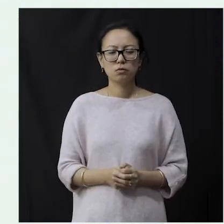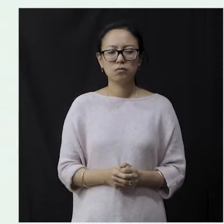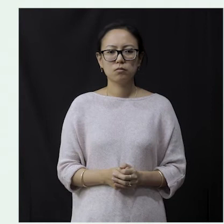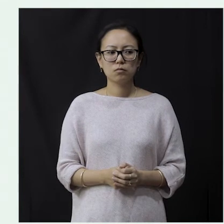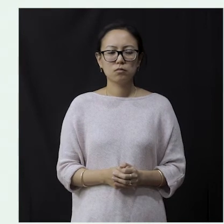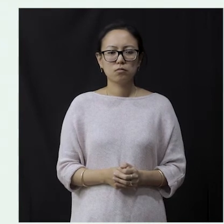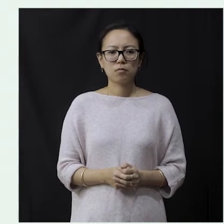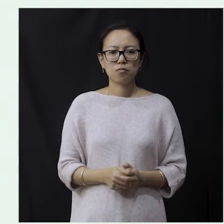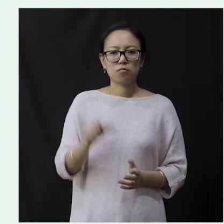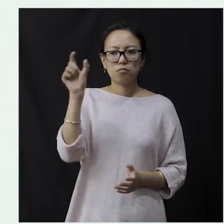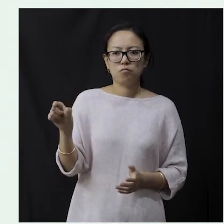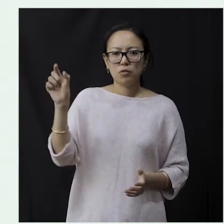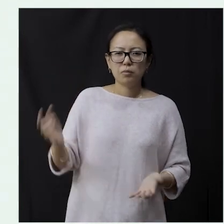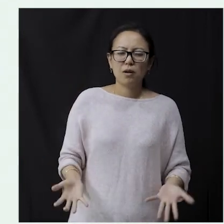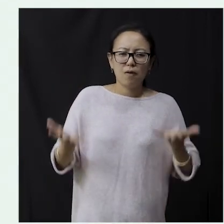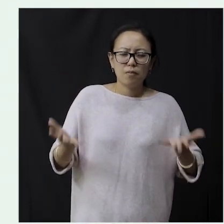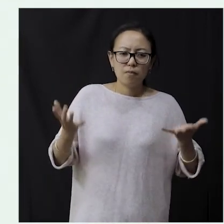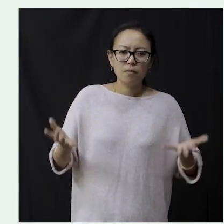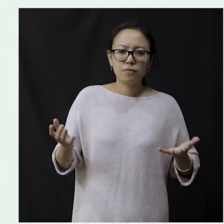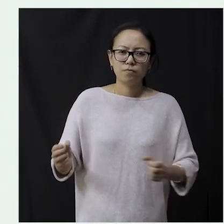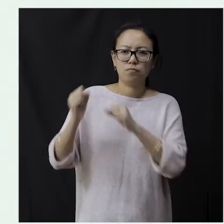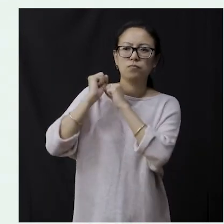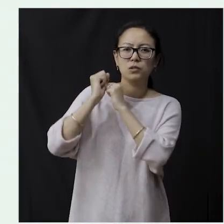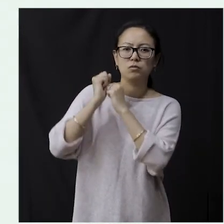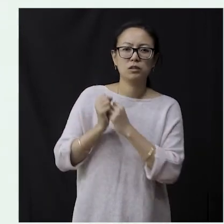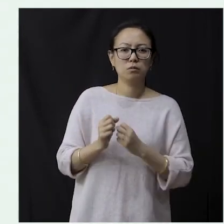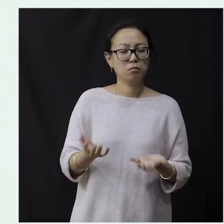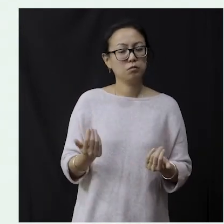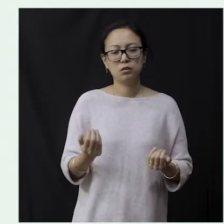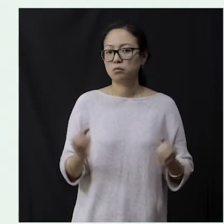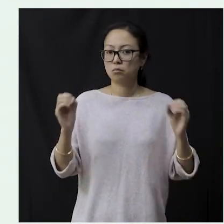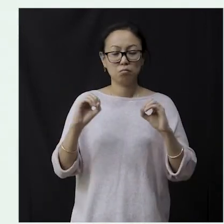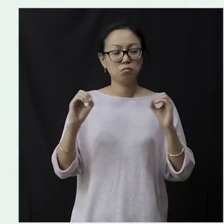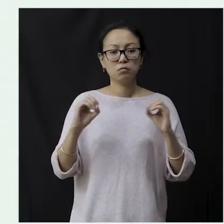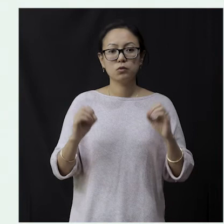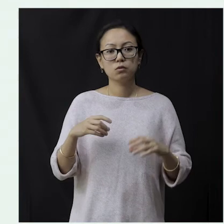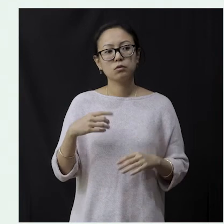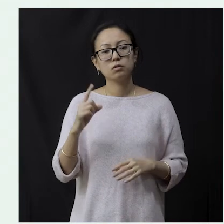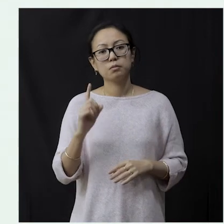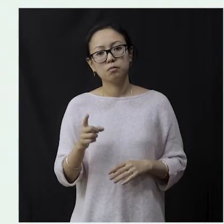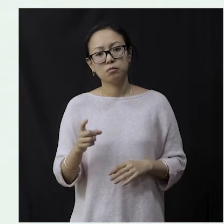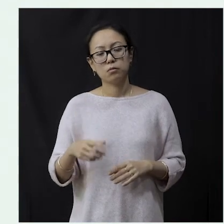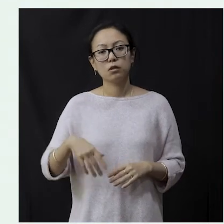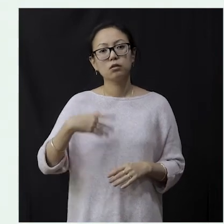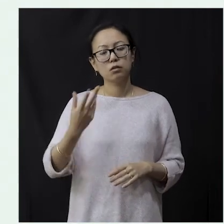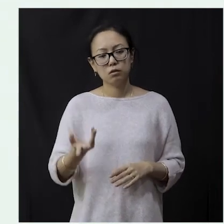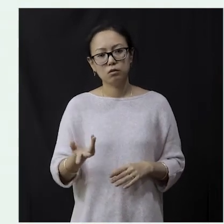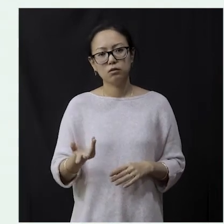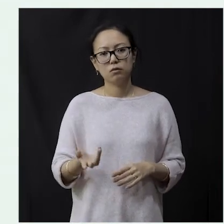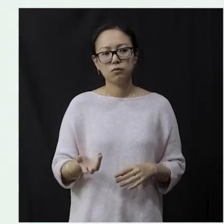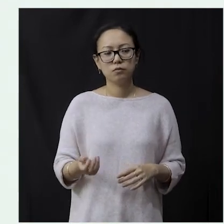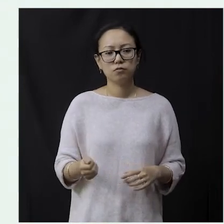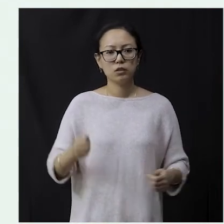weight, right? But after this transportation came up, human beings were able to take the goods from one